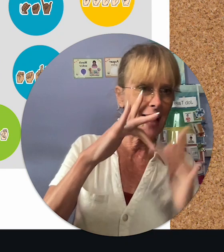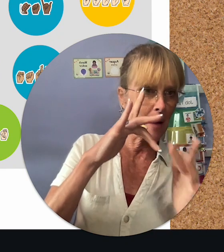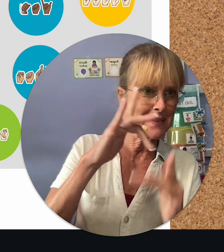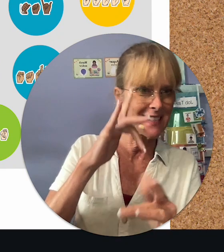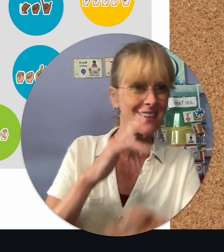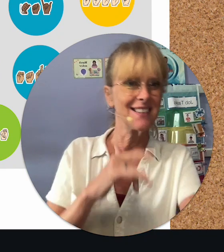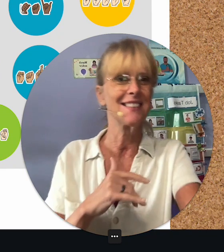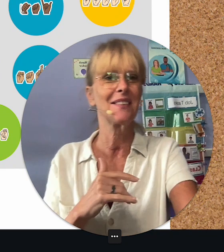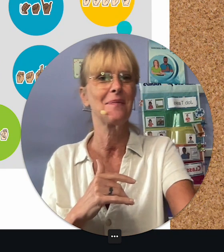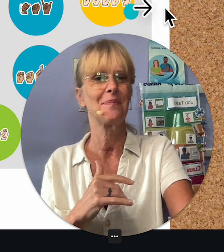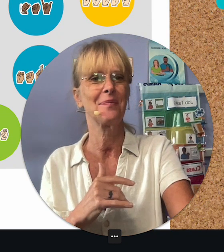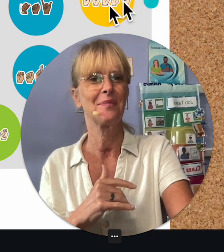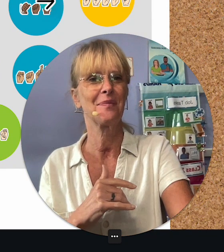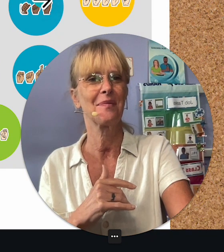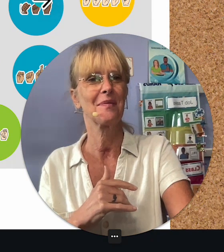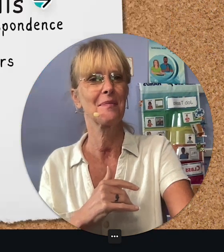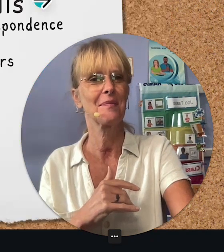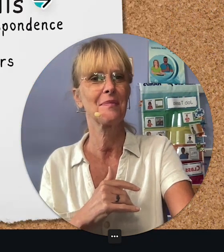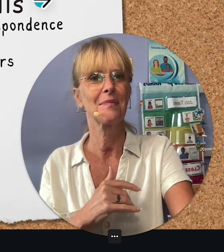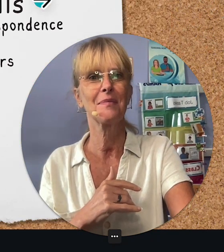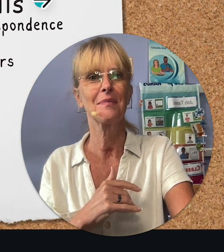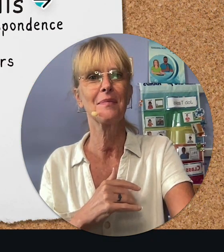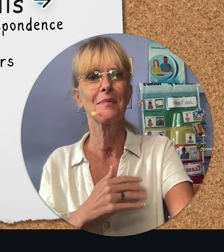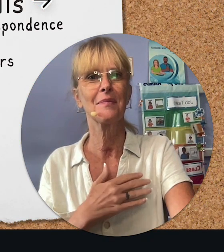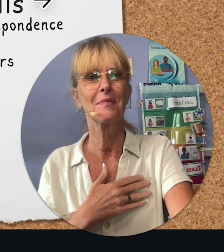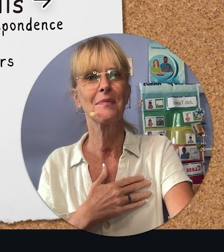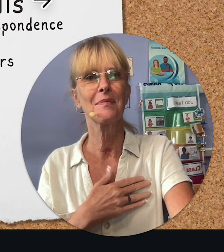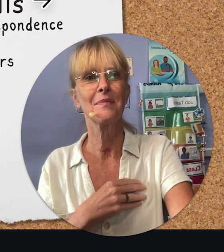is absent.